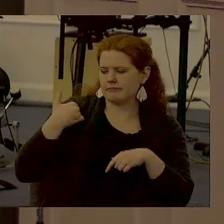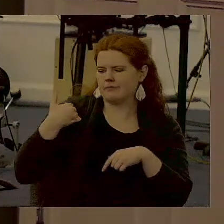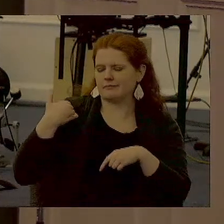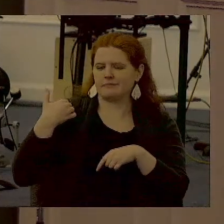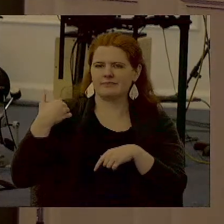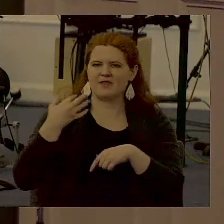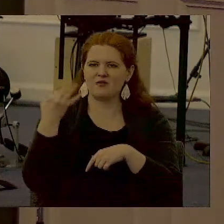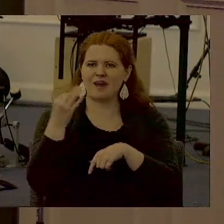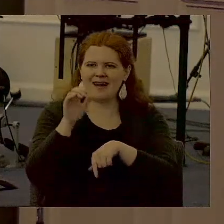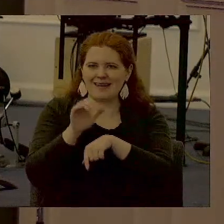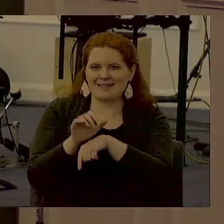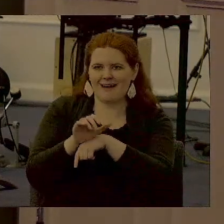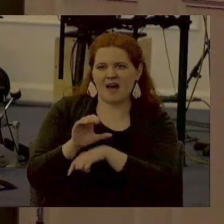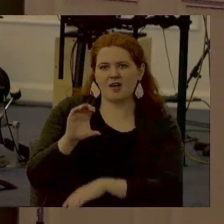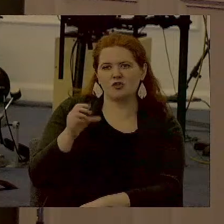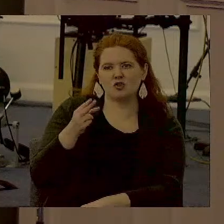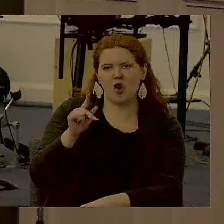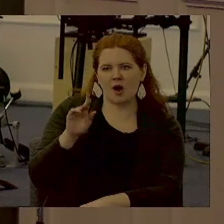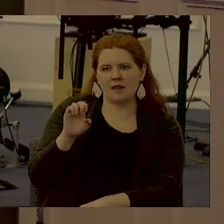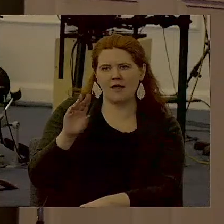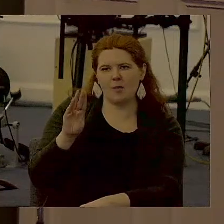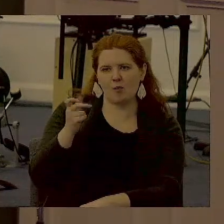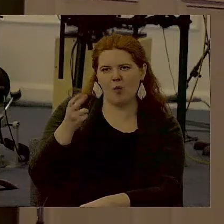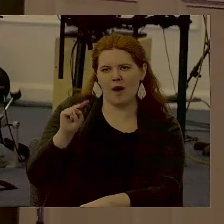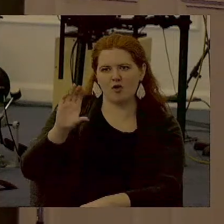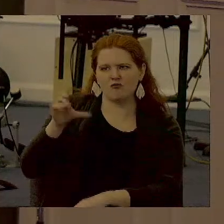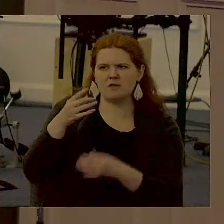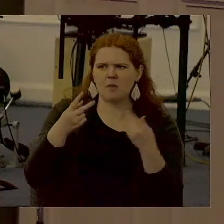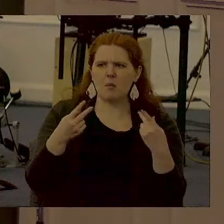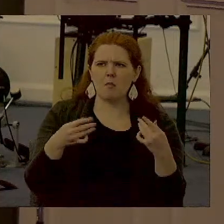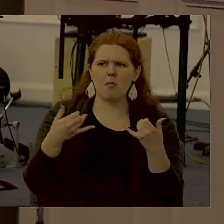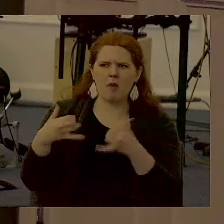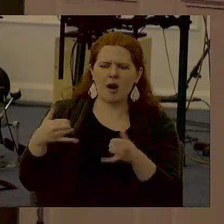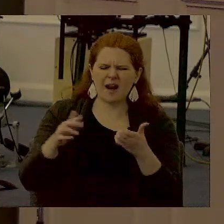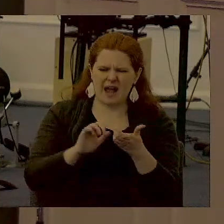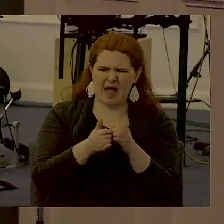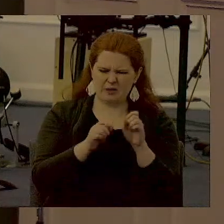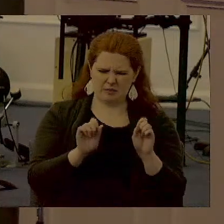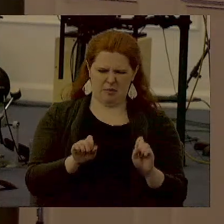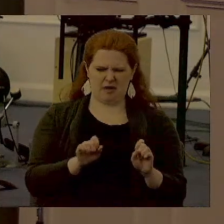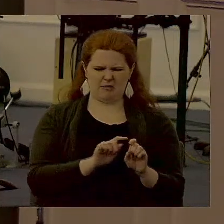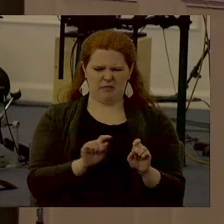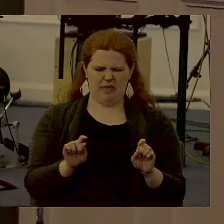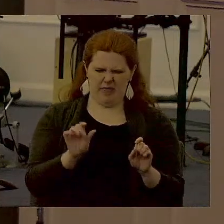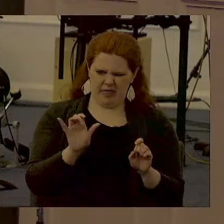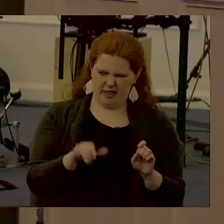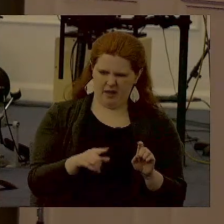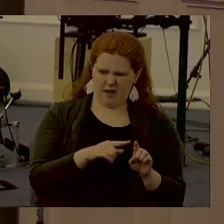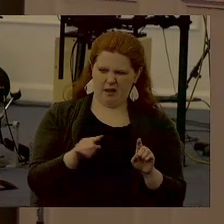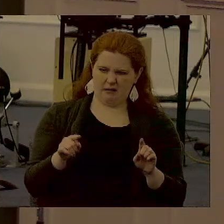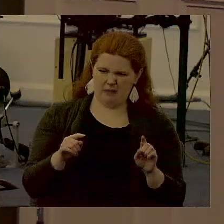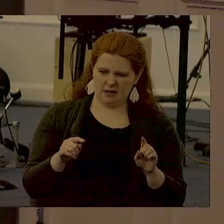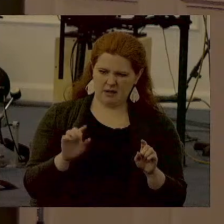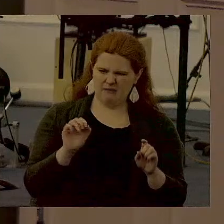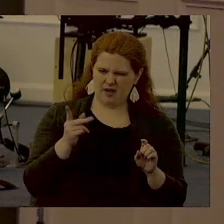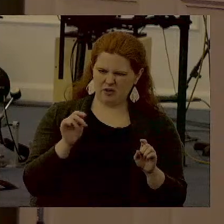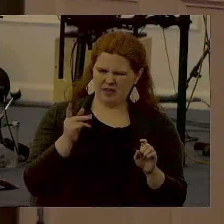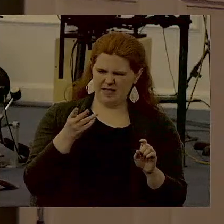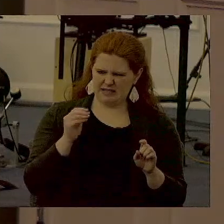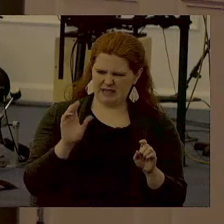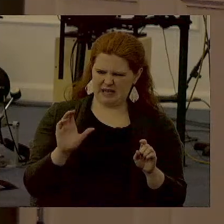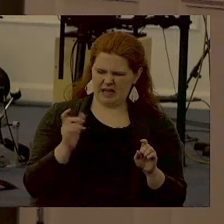had the Charlie Brown Christmas party. And you say, how is it possible that the Charlie Brown Christmas party was an evangelistic event?